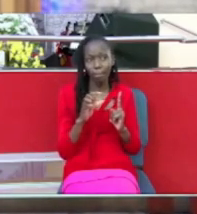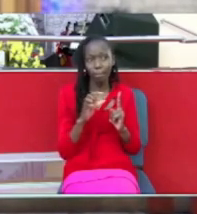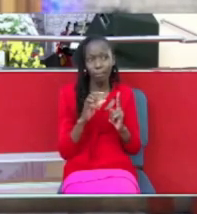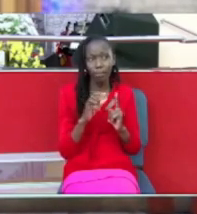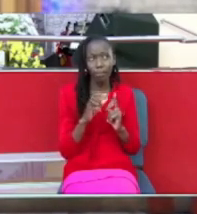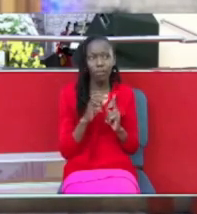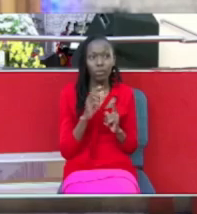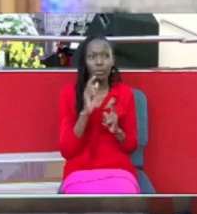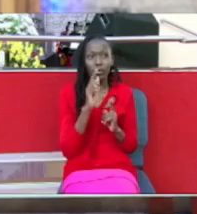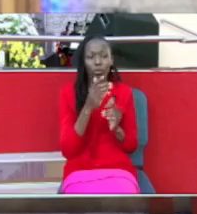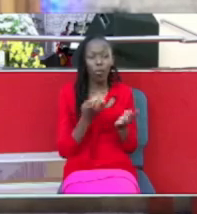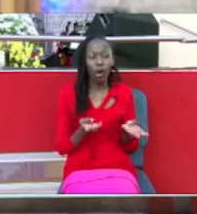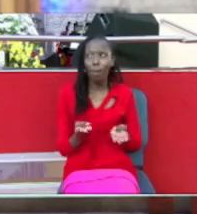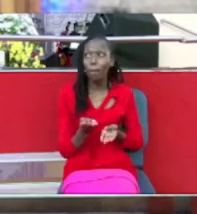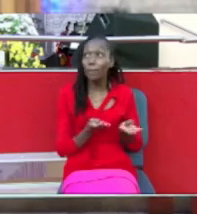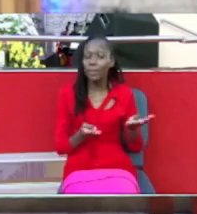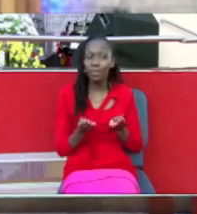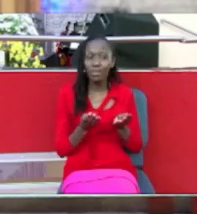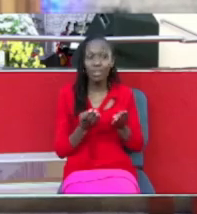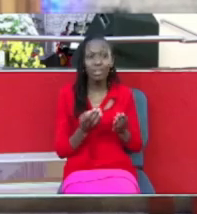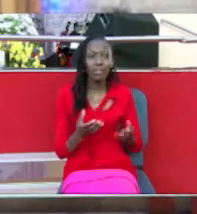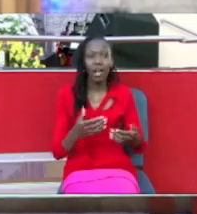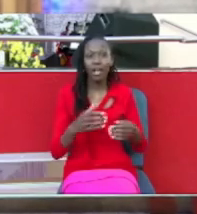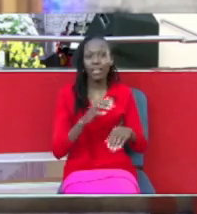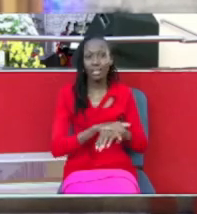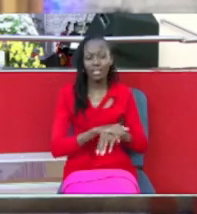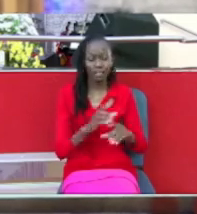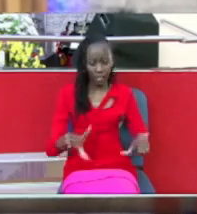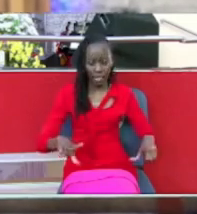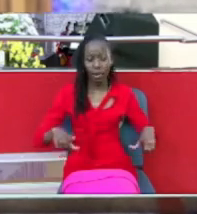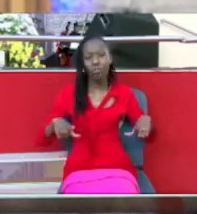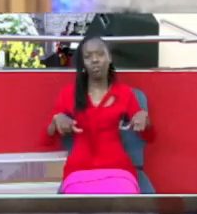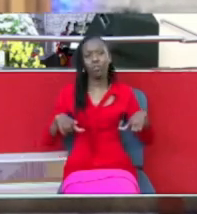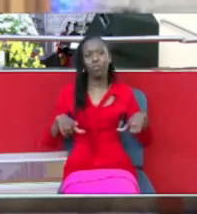Your business will receive life.